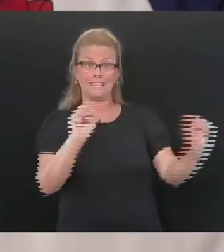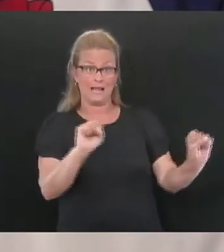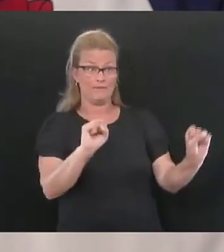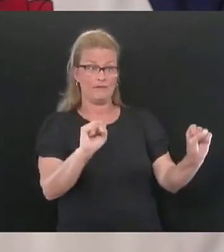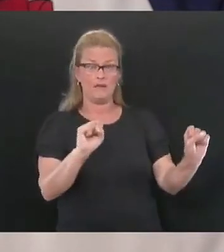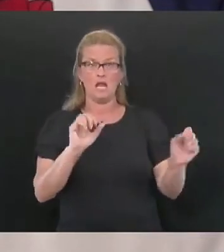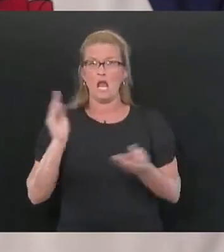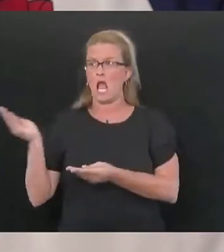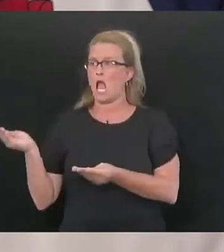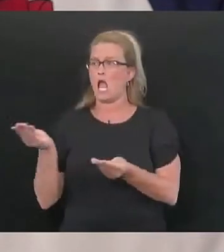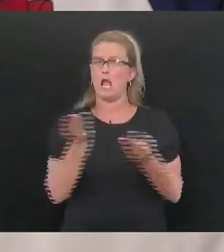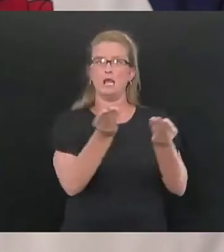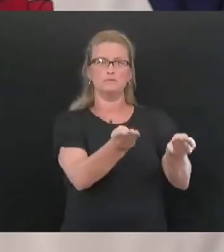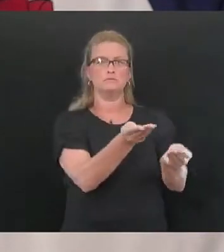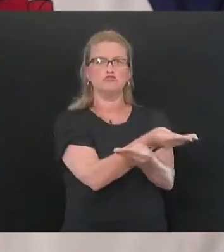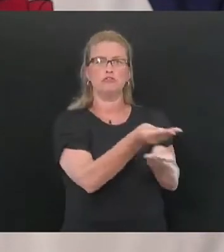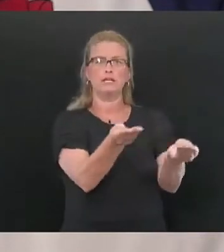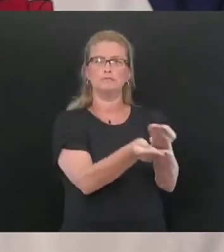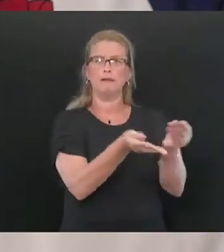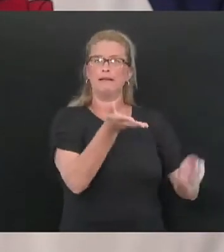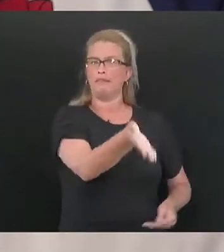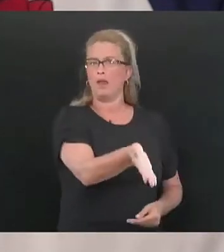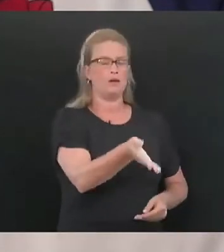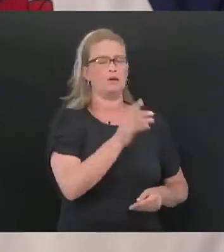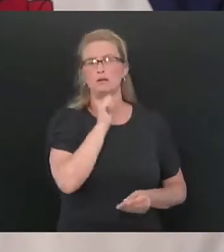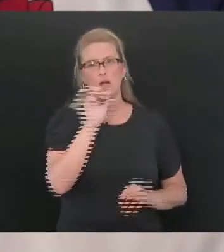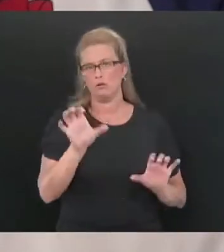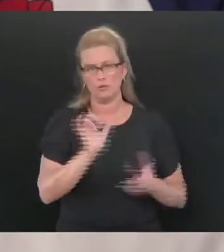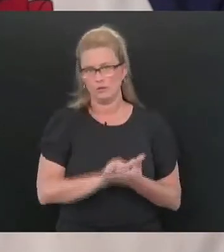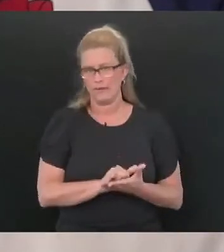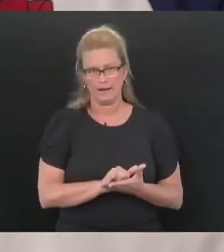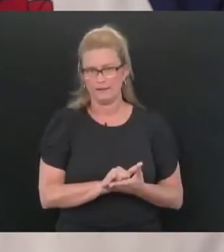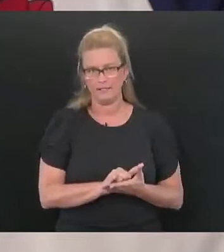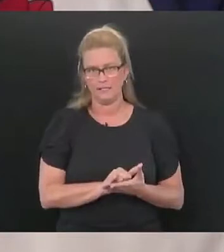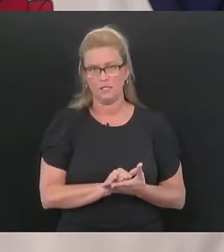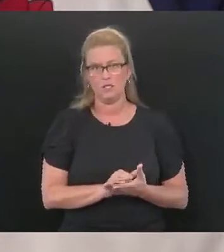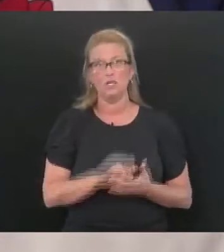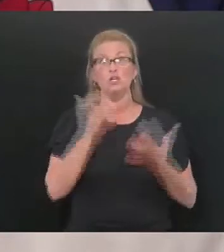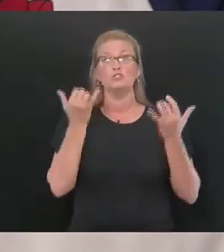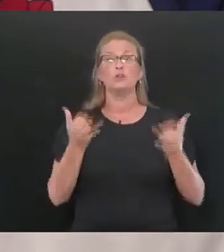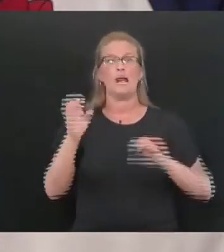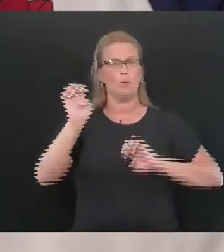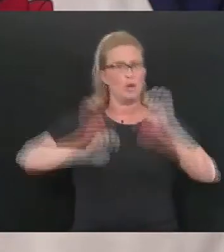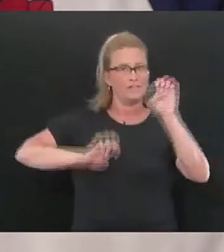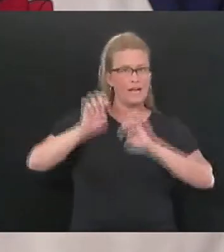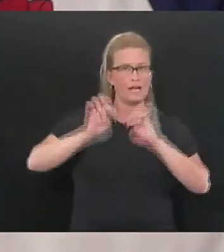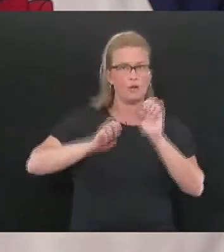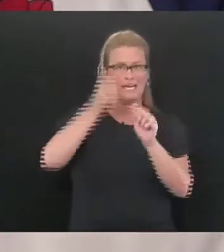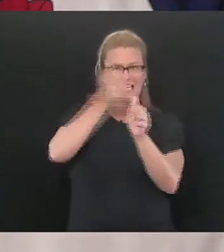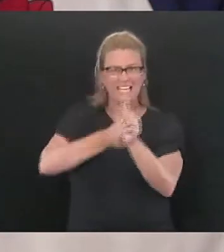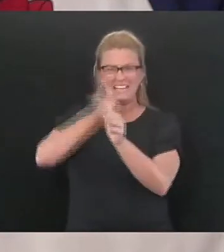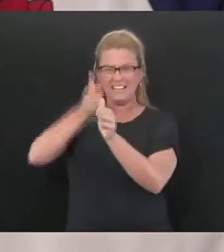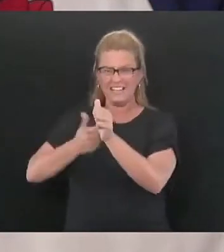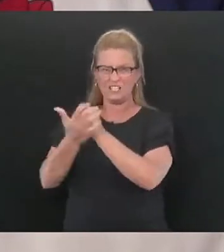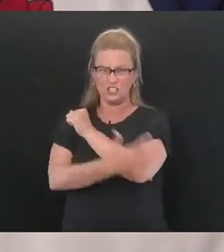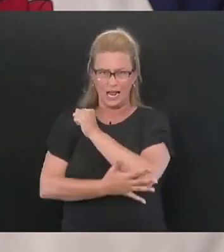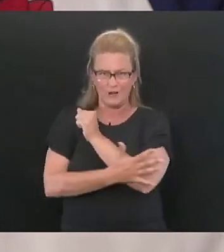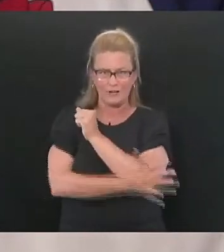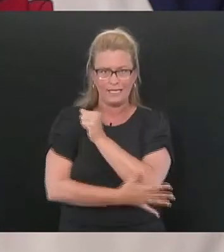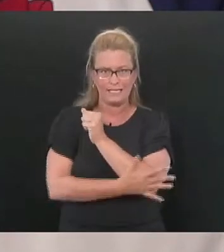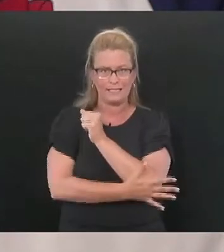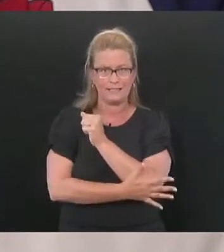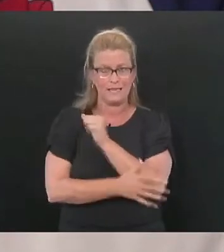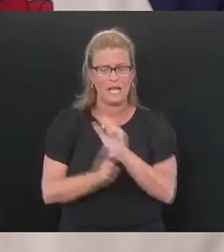transmit that right to another area. And so what we're going to do is evaluate on a county by county basis. It's